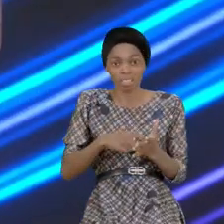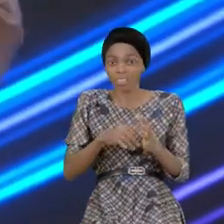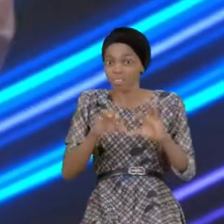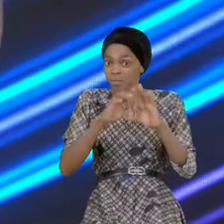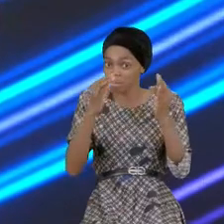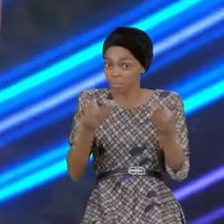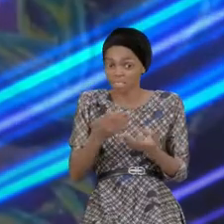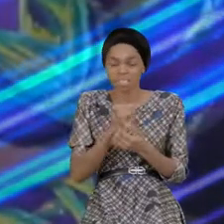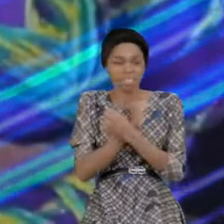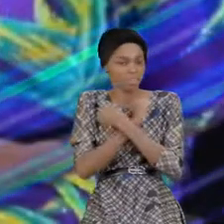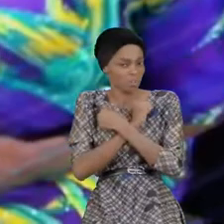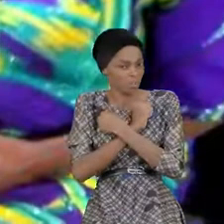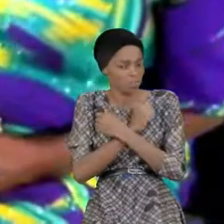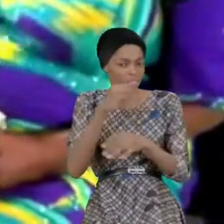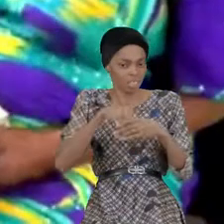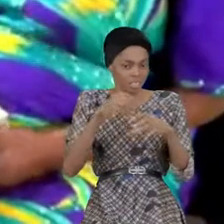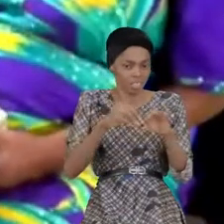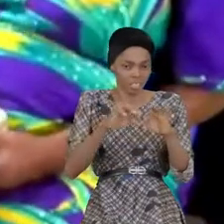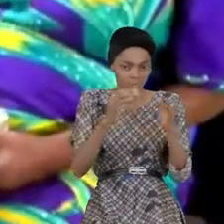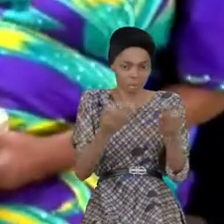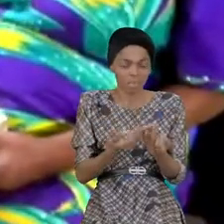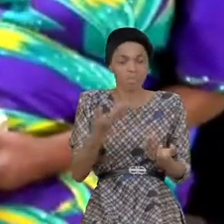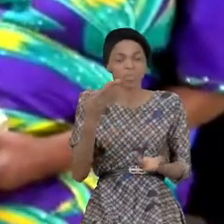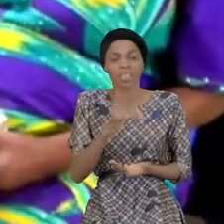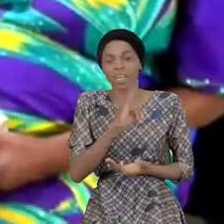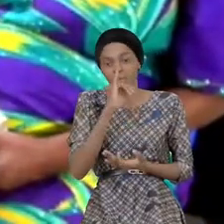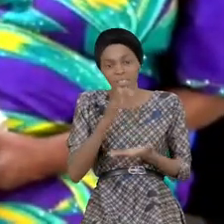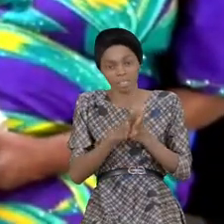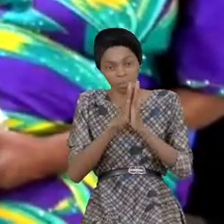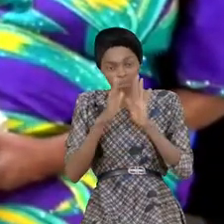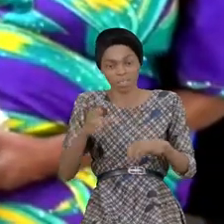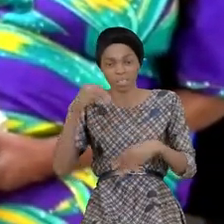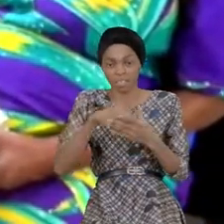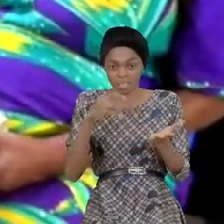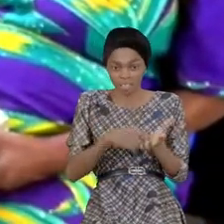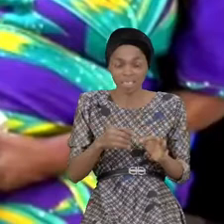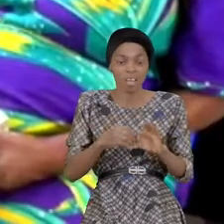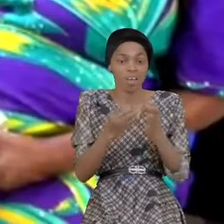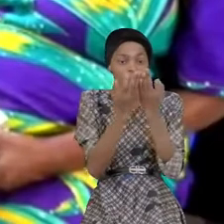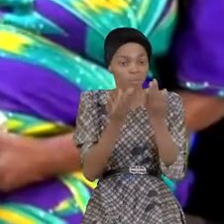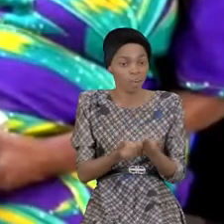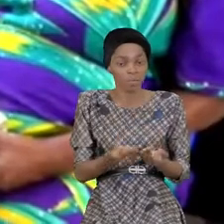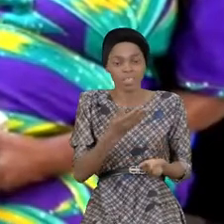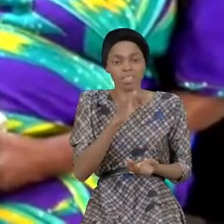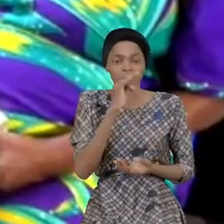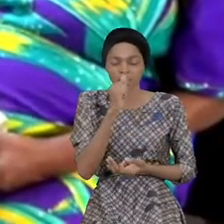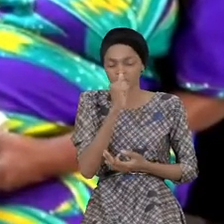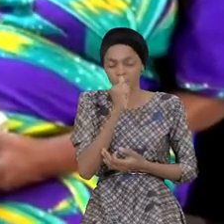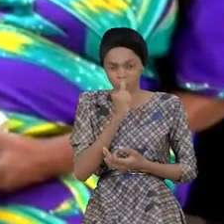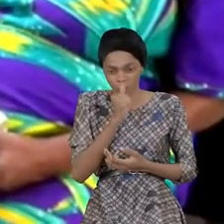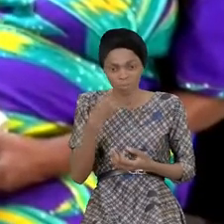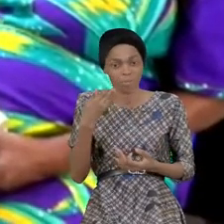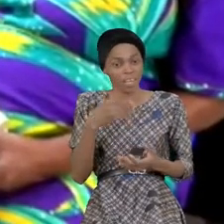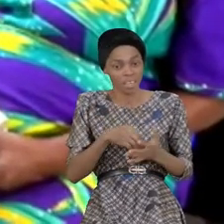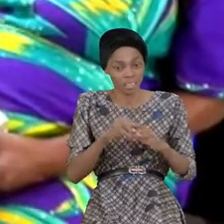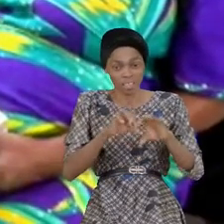this family, there's joy. In this family, there is peace. In this family, there's long suffering. There's